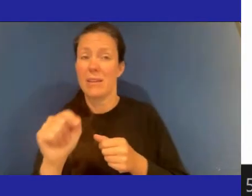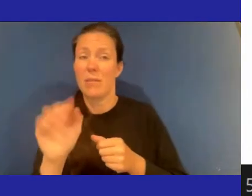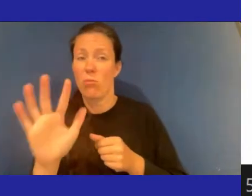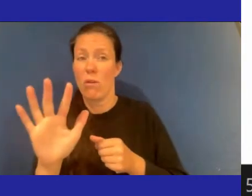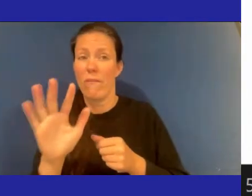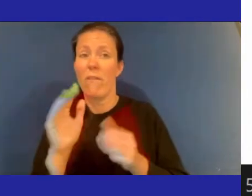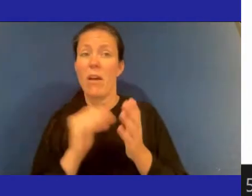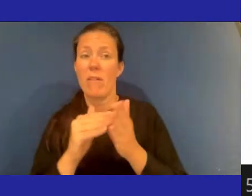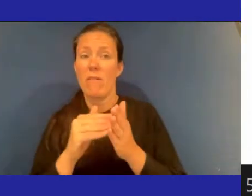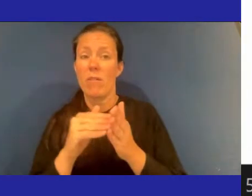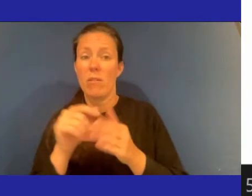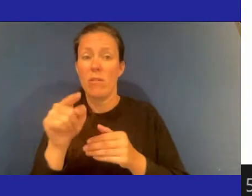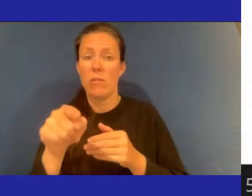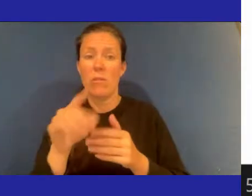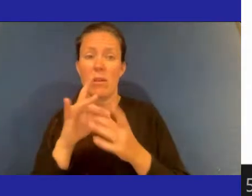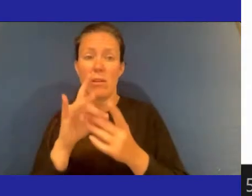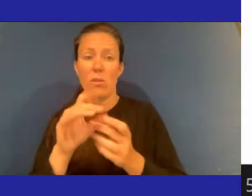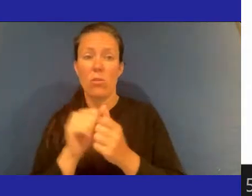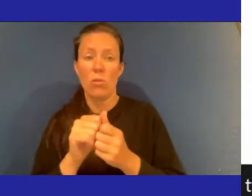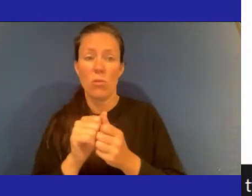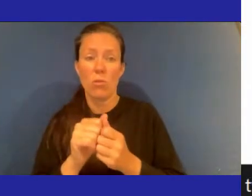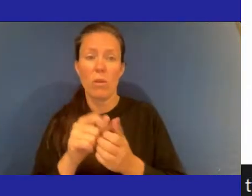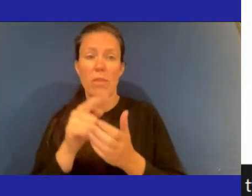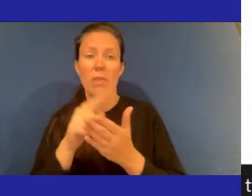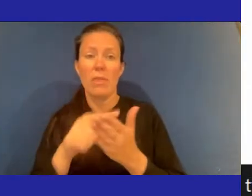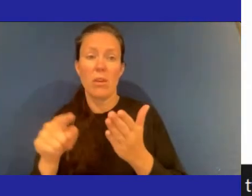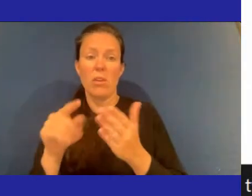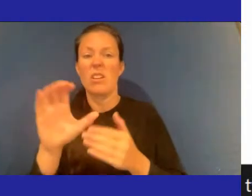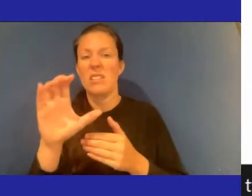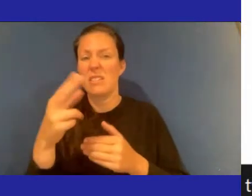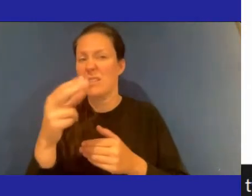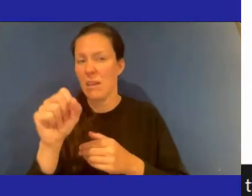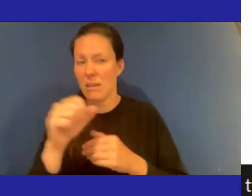is attributed to Correctional Health Services, CHS.